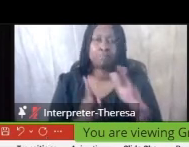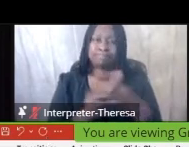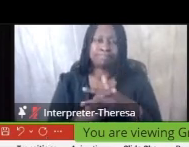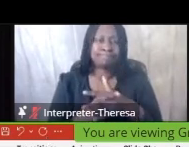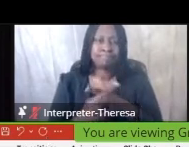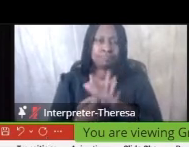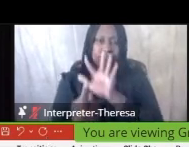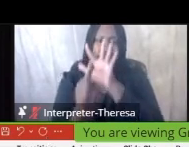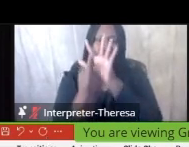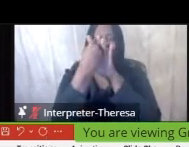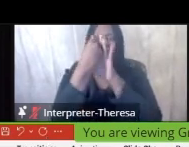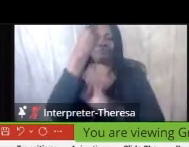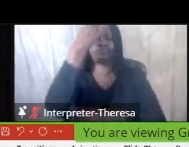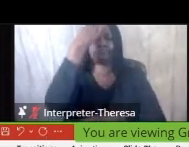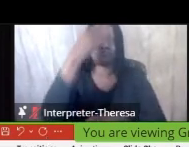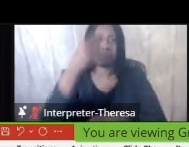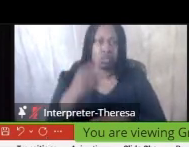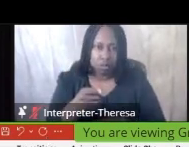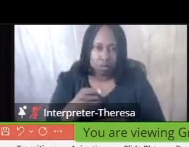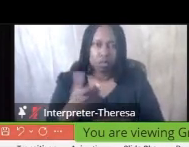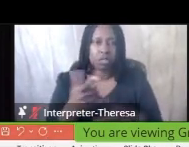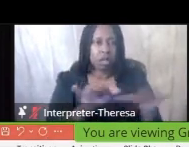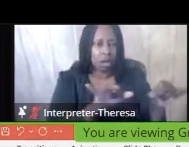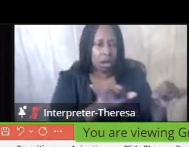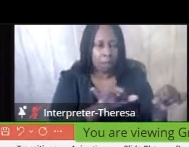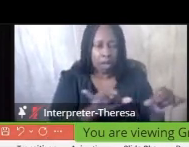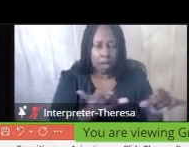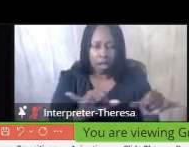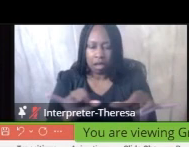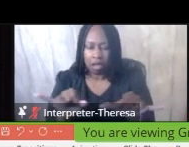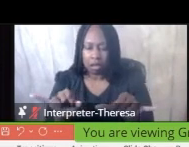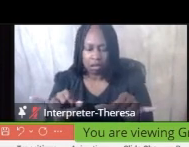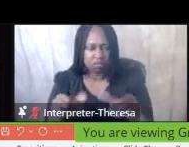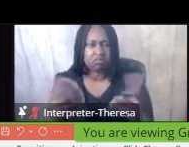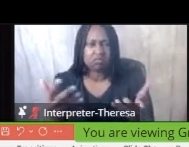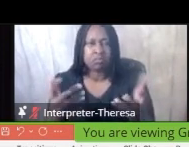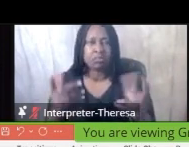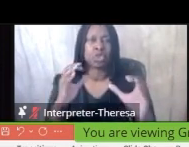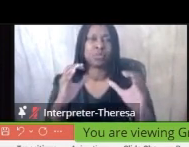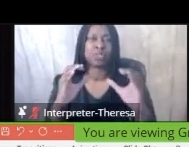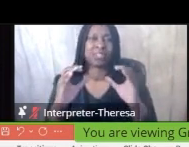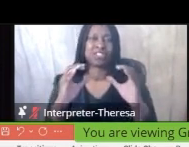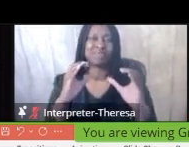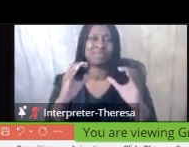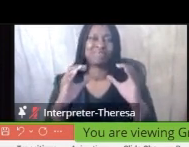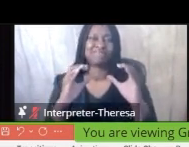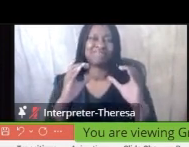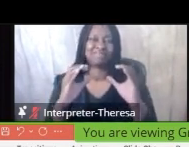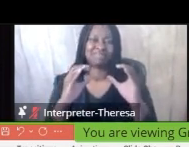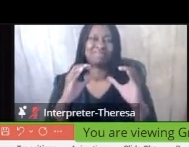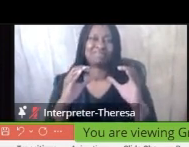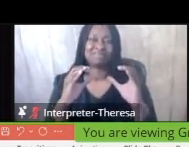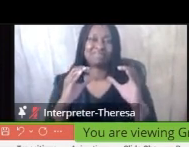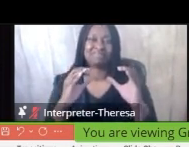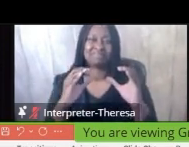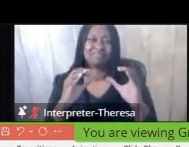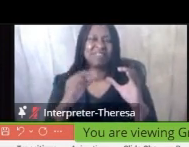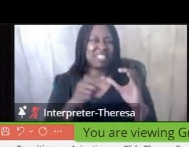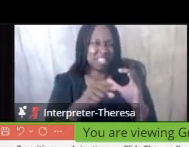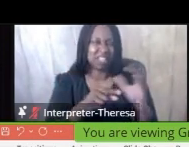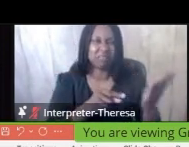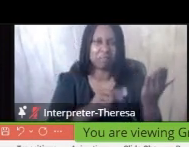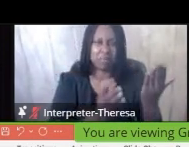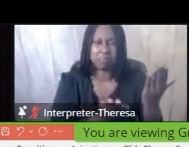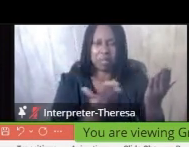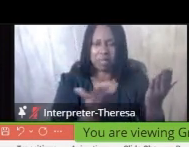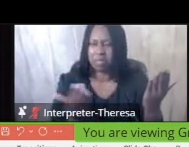know, for many families, for example, it's communication. That came across so many of the different profiles. This need to